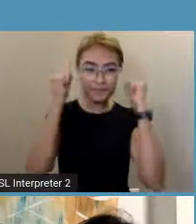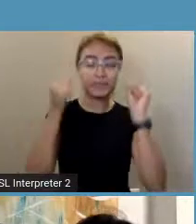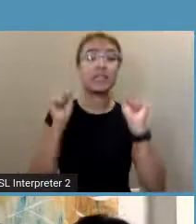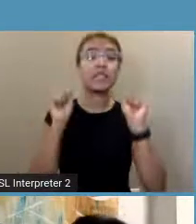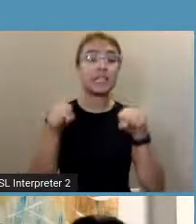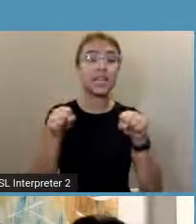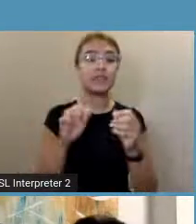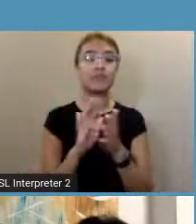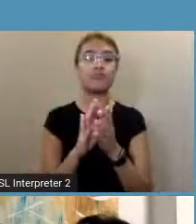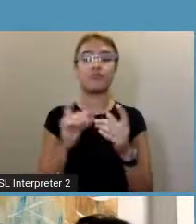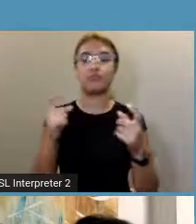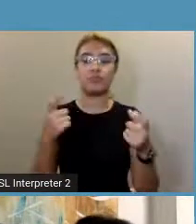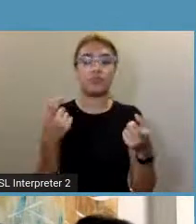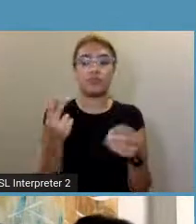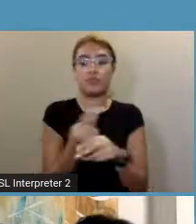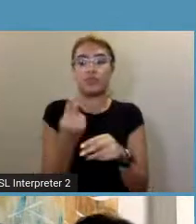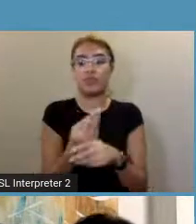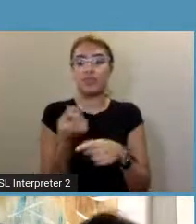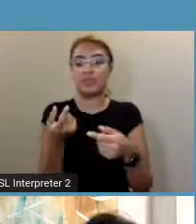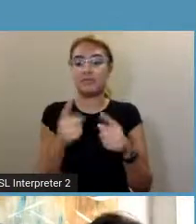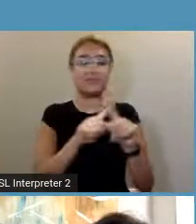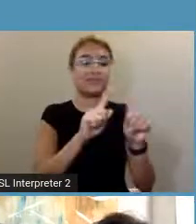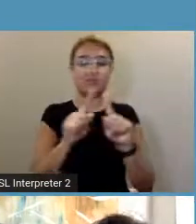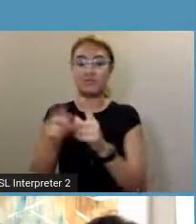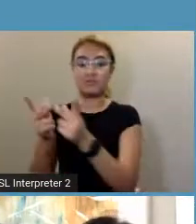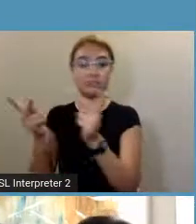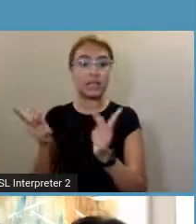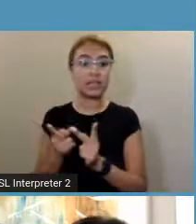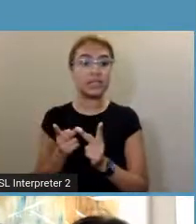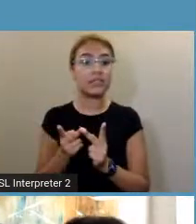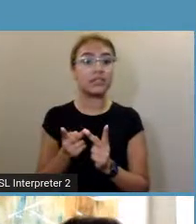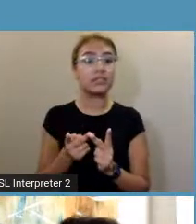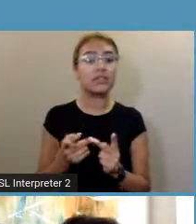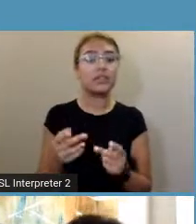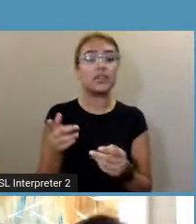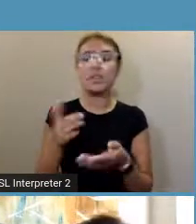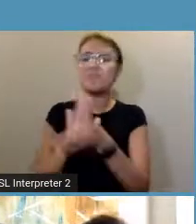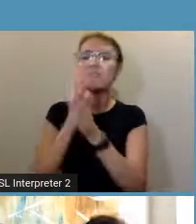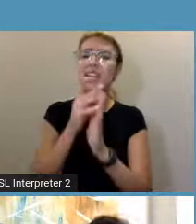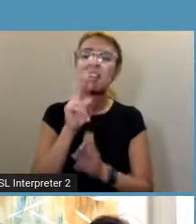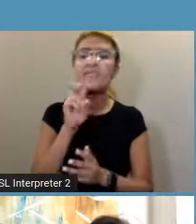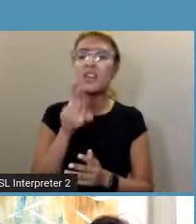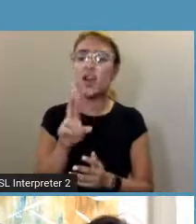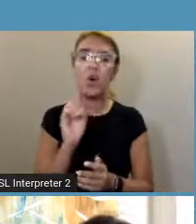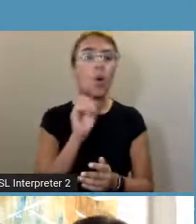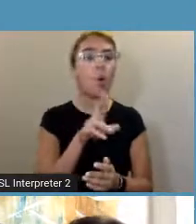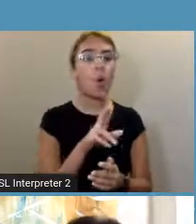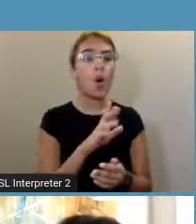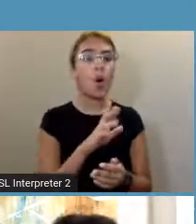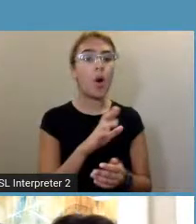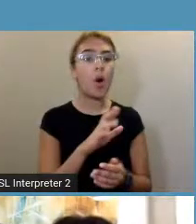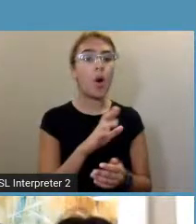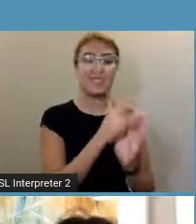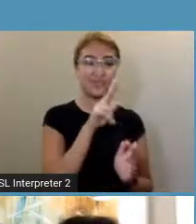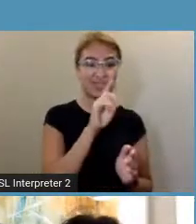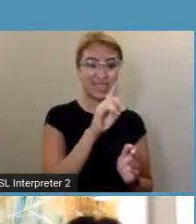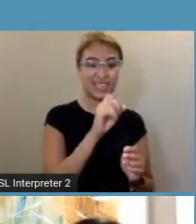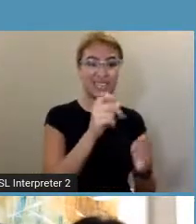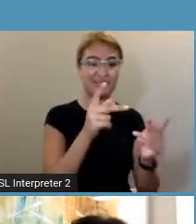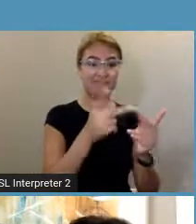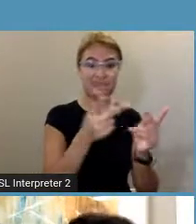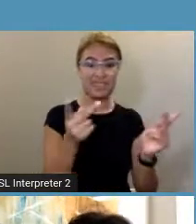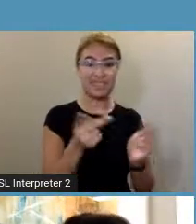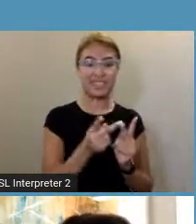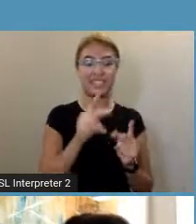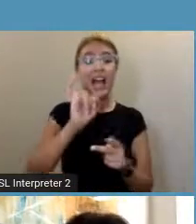That's one of the advantages of Unreal Engine, is that you basically just tell it, make it VR, make it a 3D space, make it for iPhone or